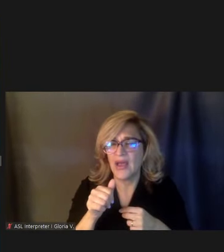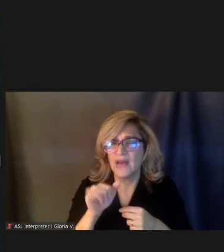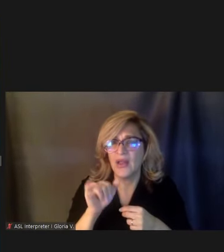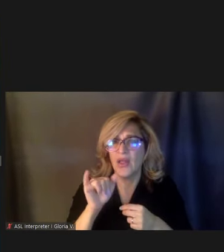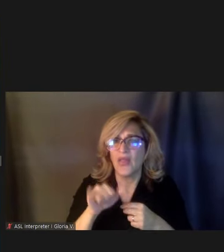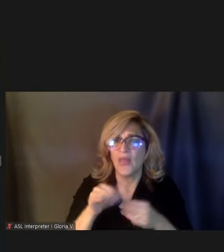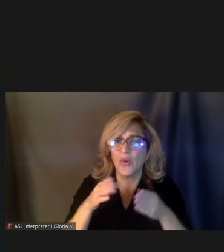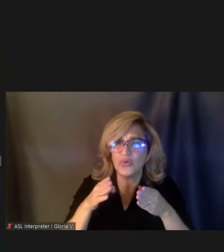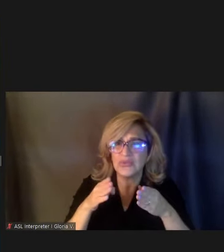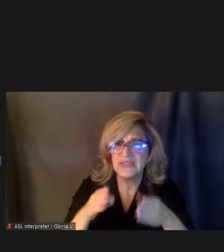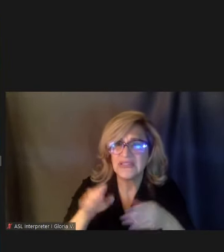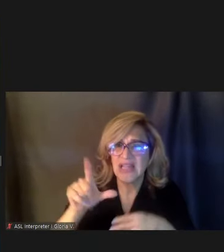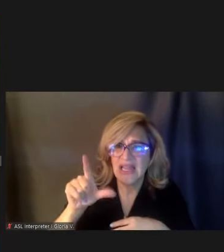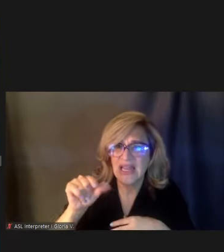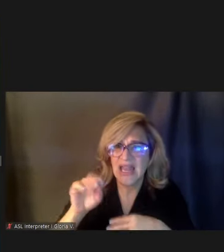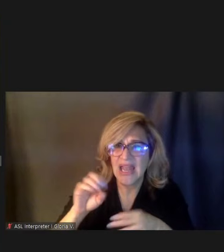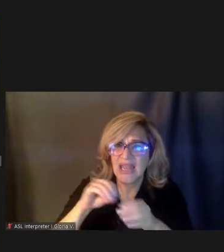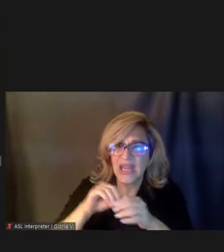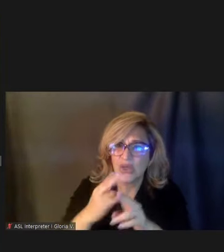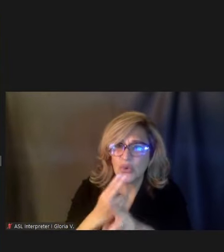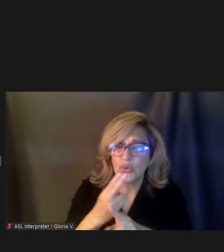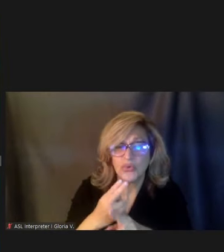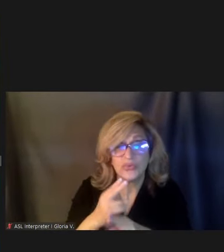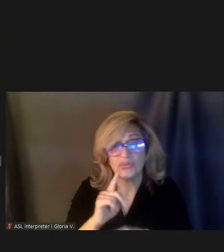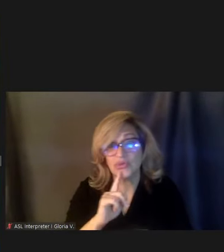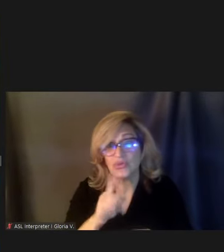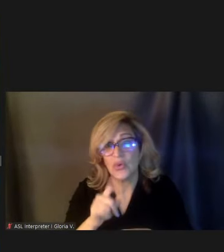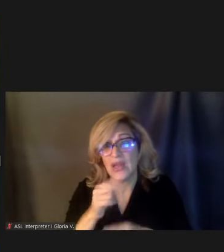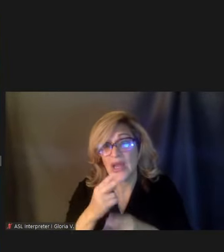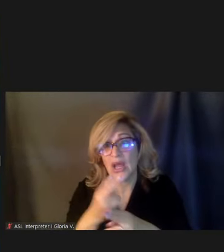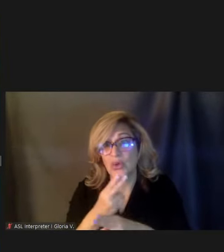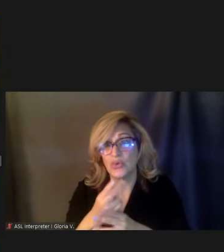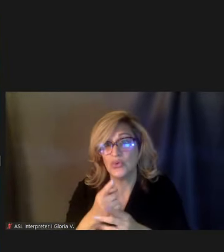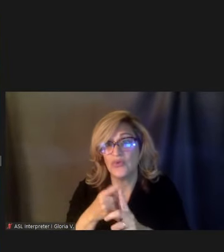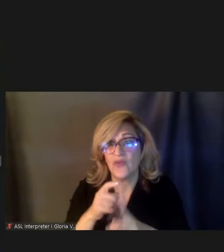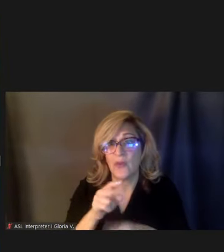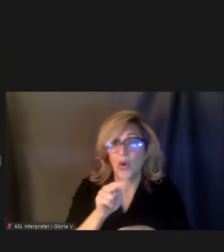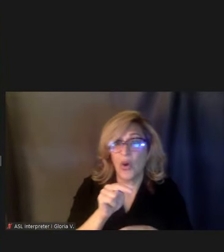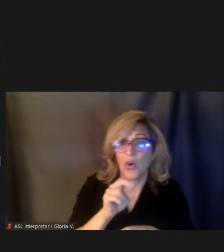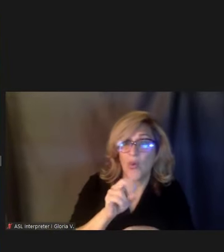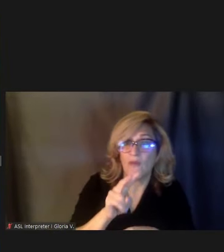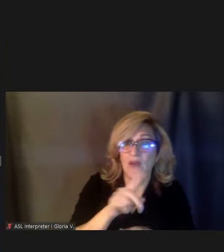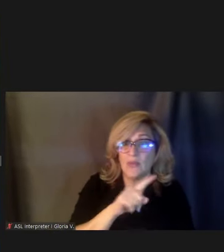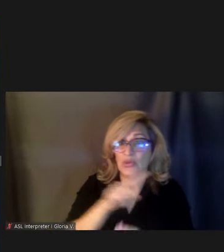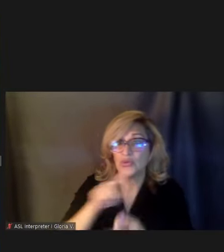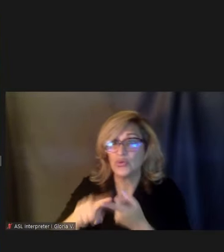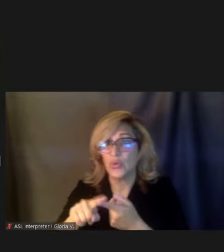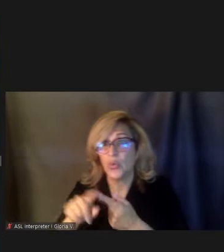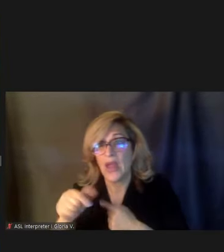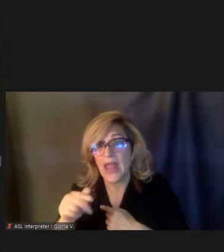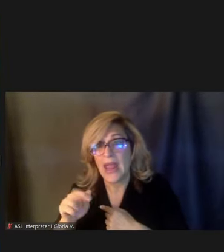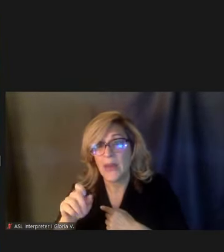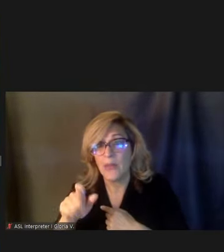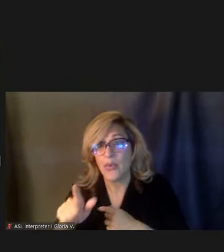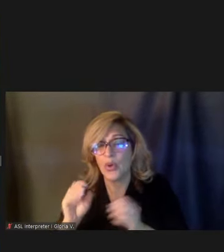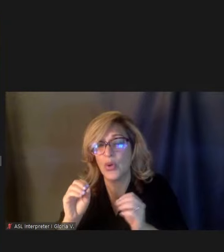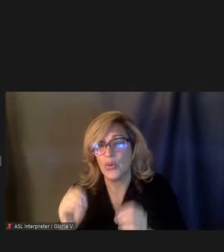lanes are in use. They're certainly not in use from November through April, and they're hardly in use before